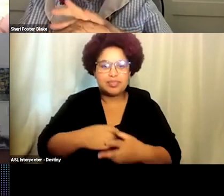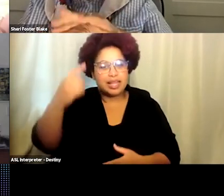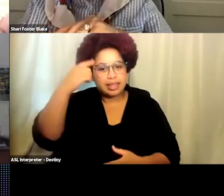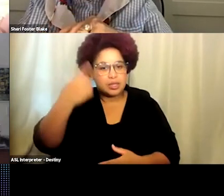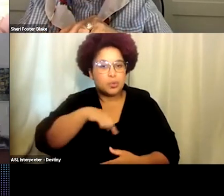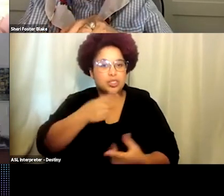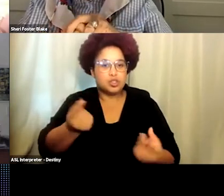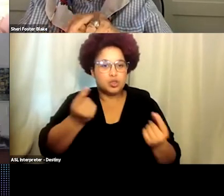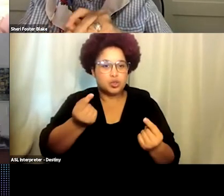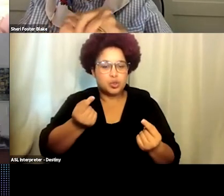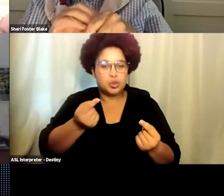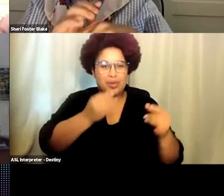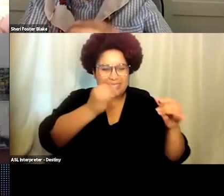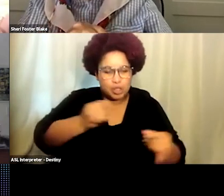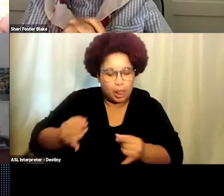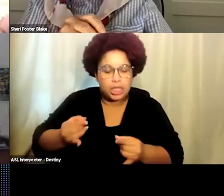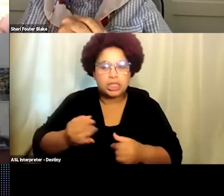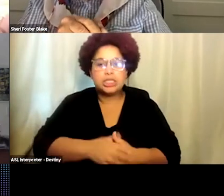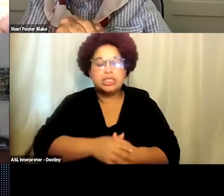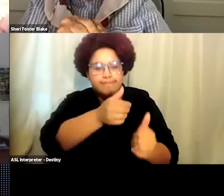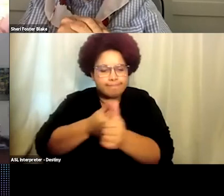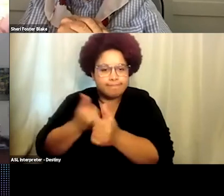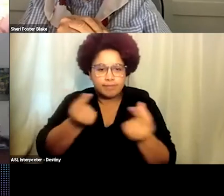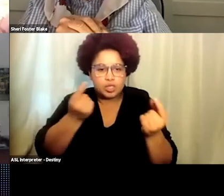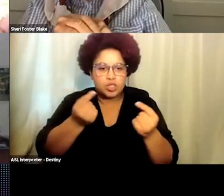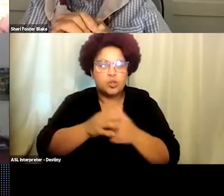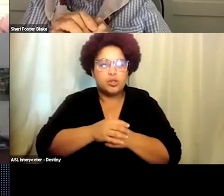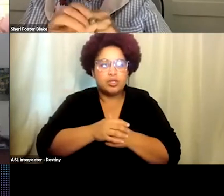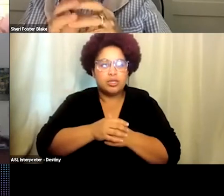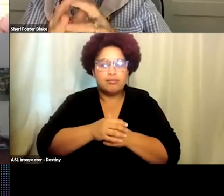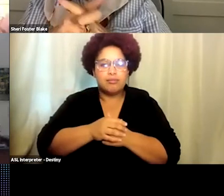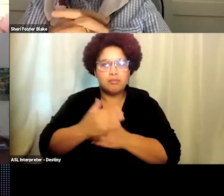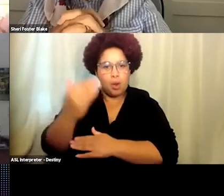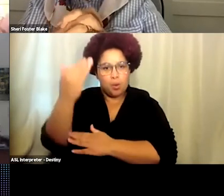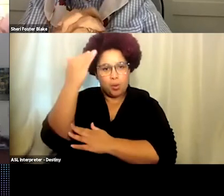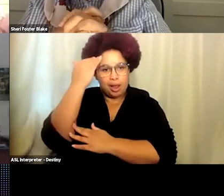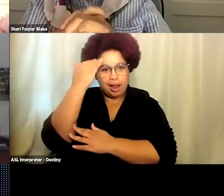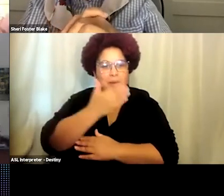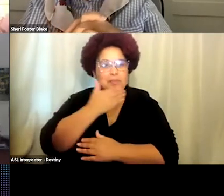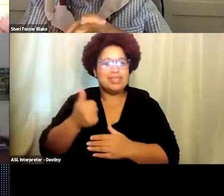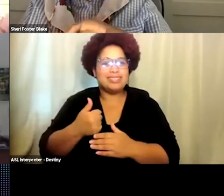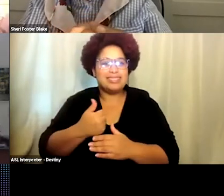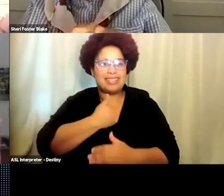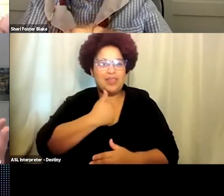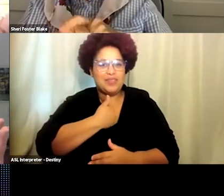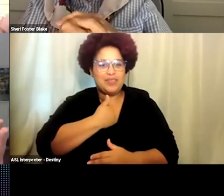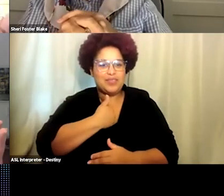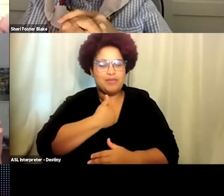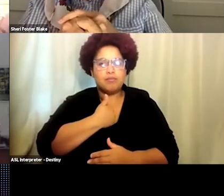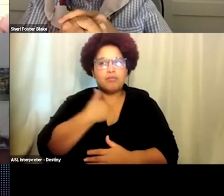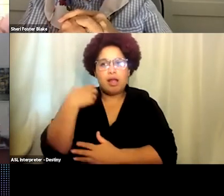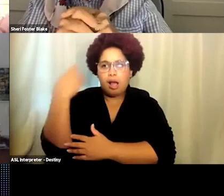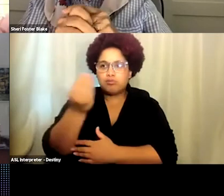we could do as individuals is be conscious of being our very best self. And as we're out